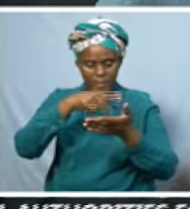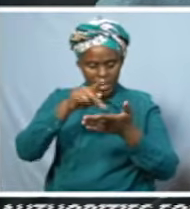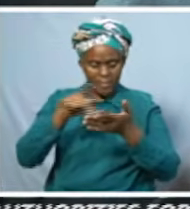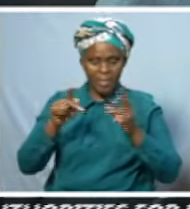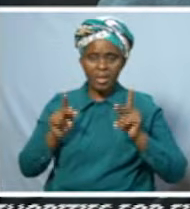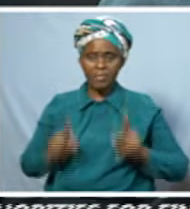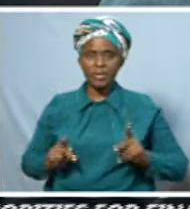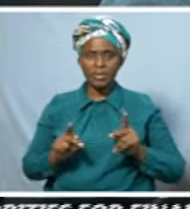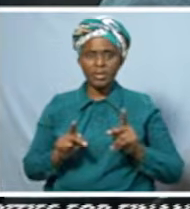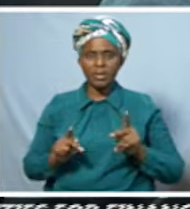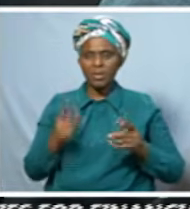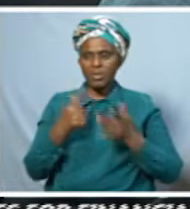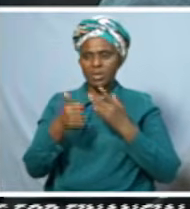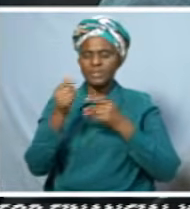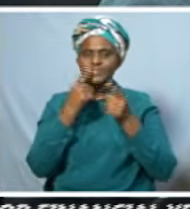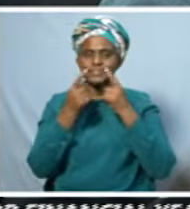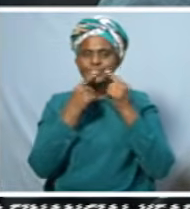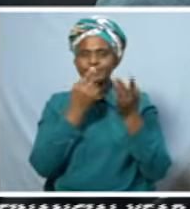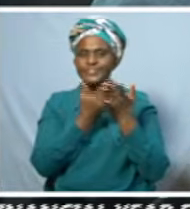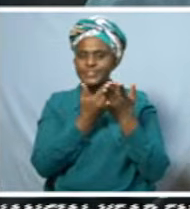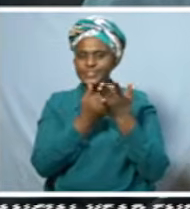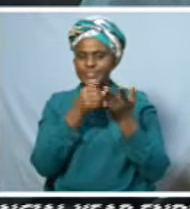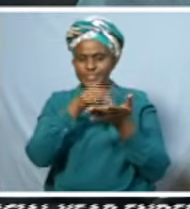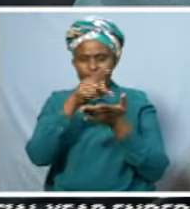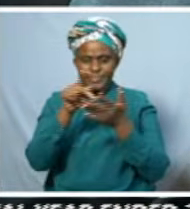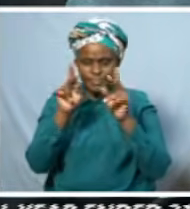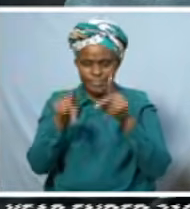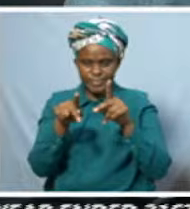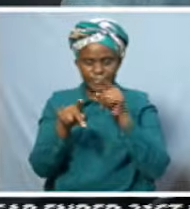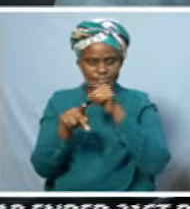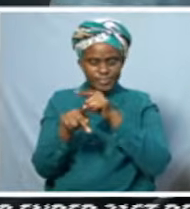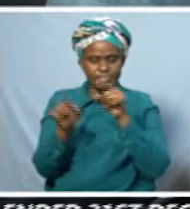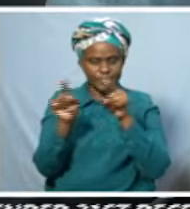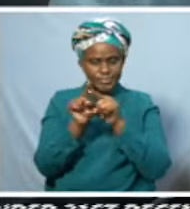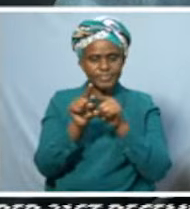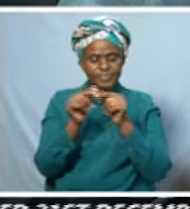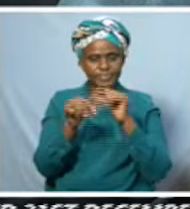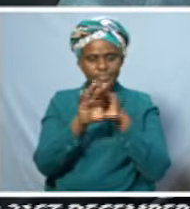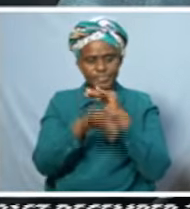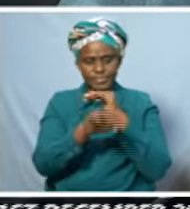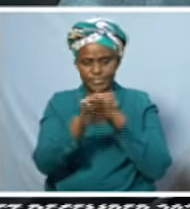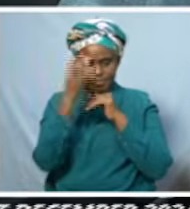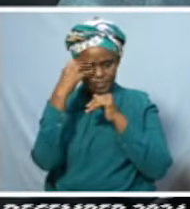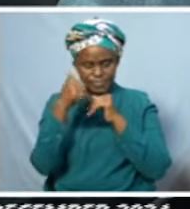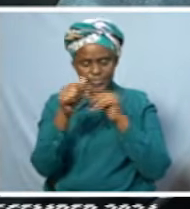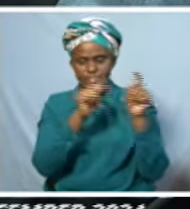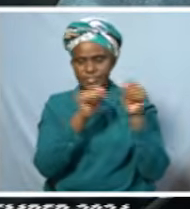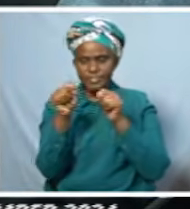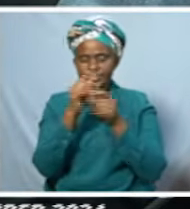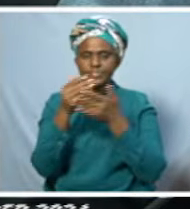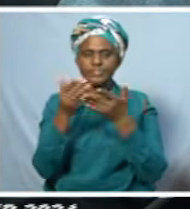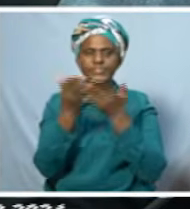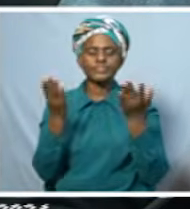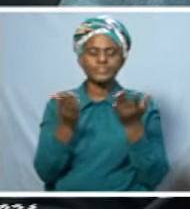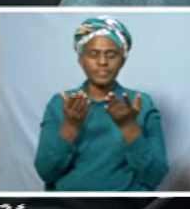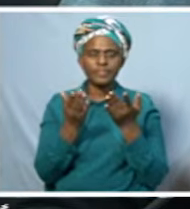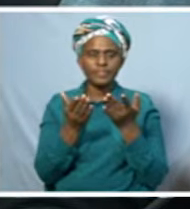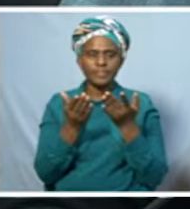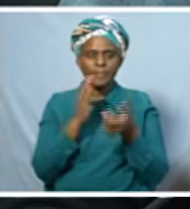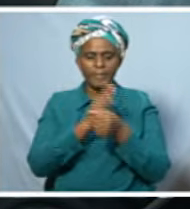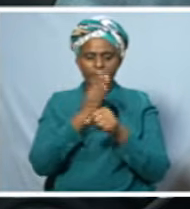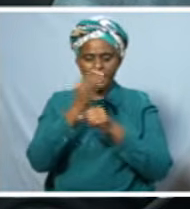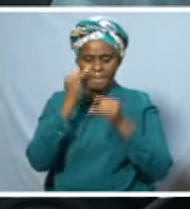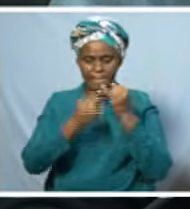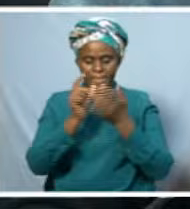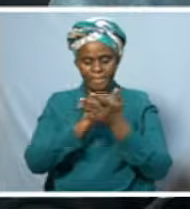person. That's what you are saying here. You are overpaying the person, and then this officer has been transferred somewhere. Then you have